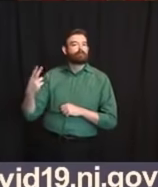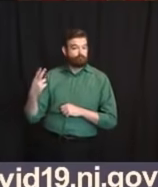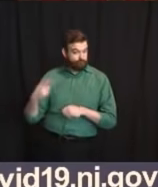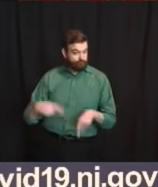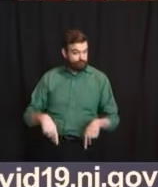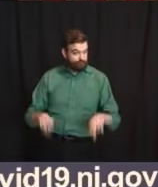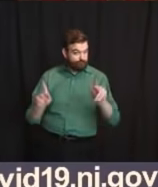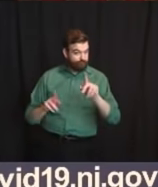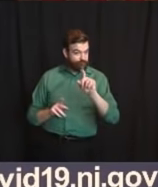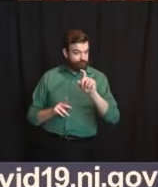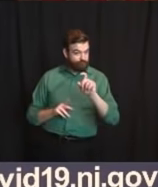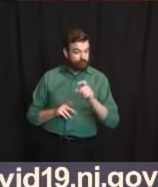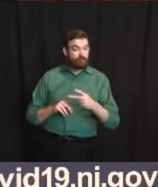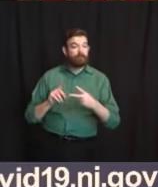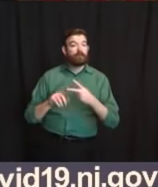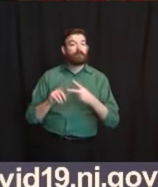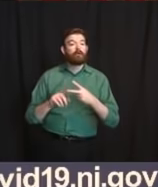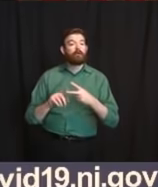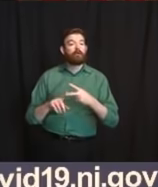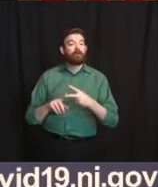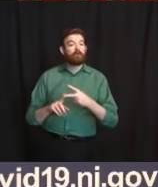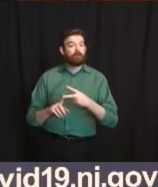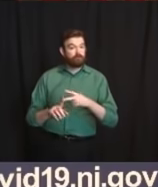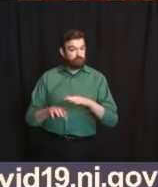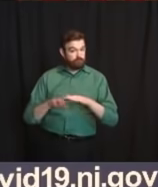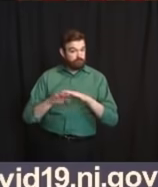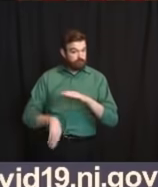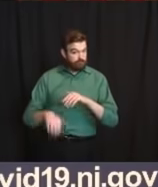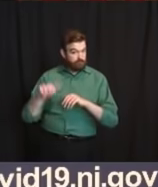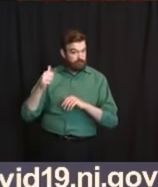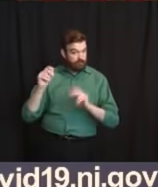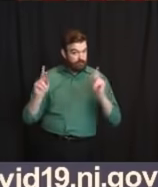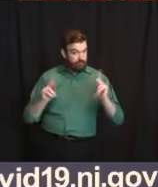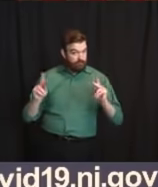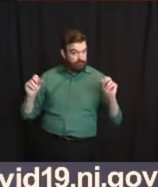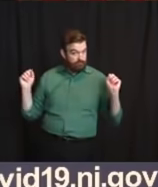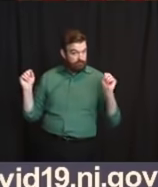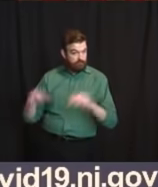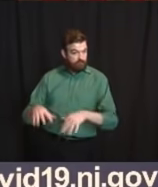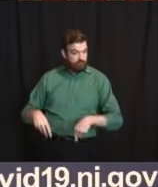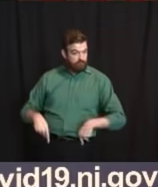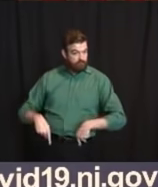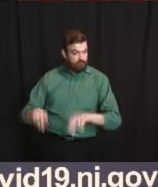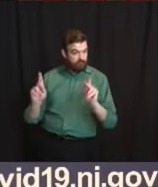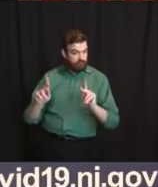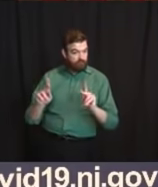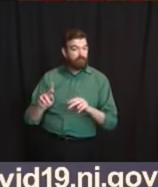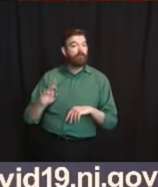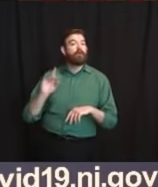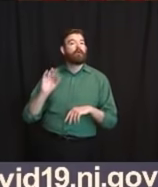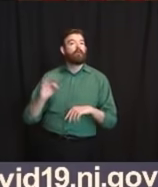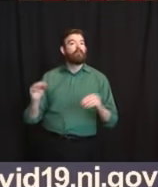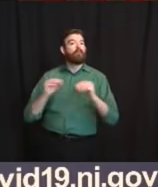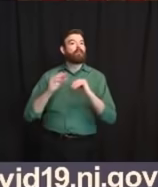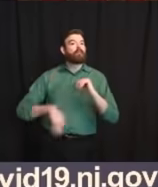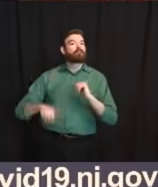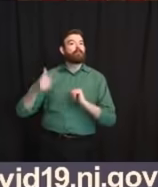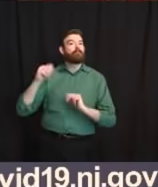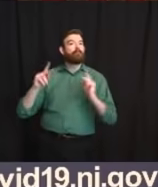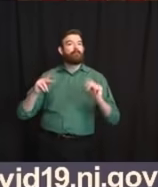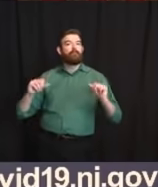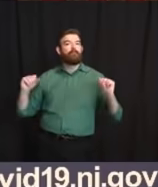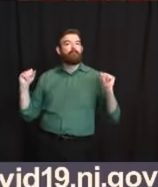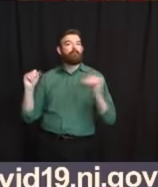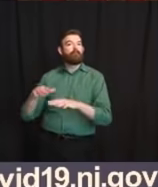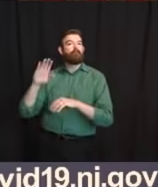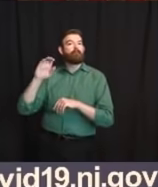any group of more than 10 people in a shore house who are not all from the same household be a violation of your